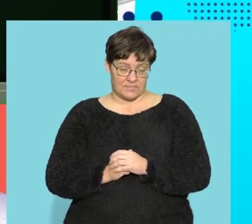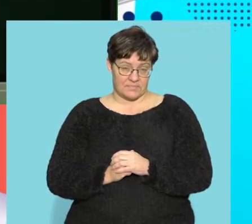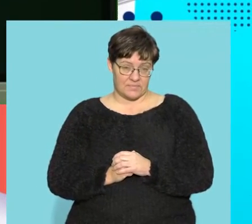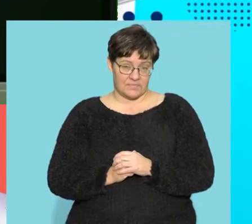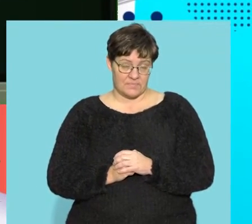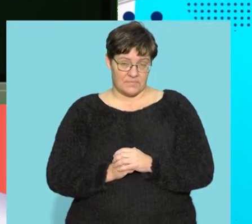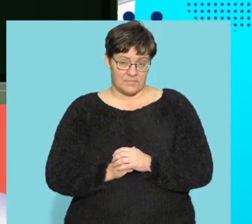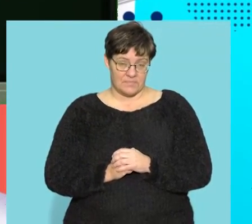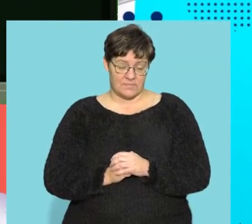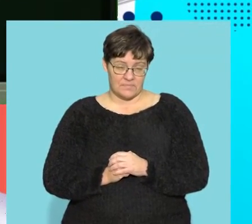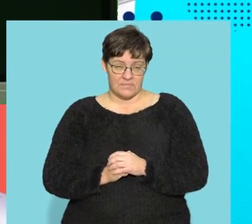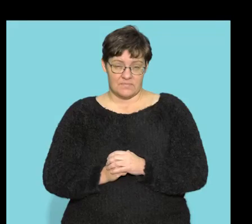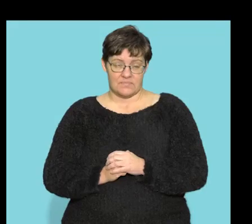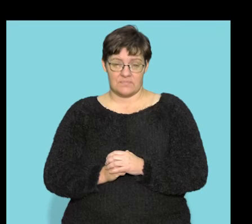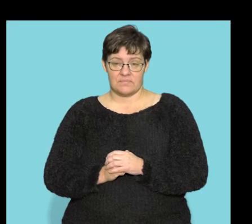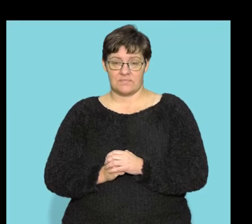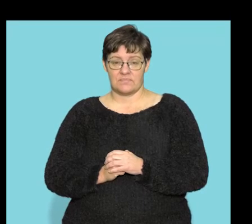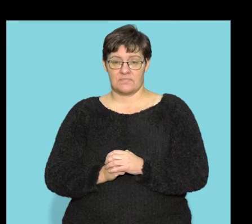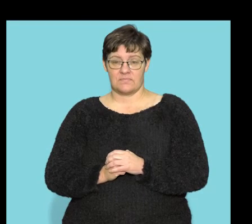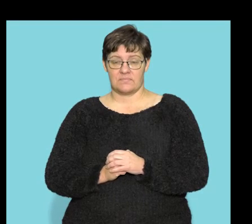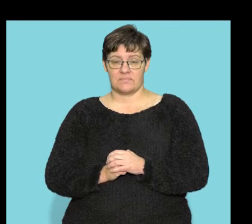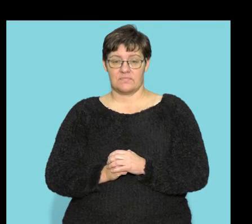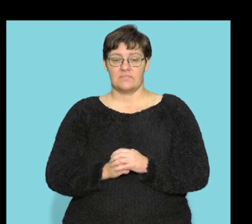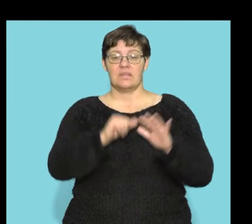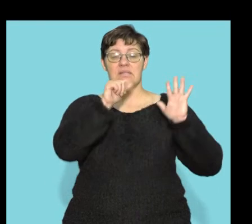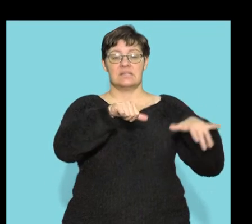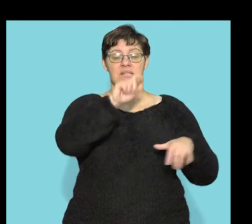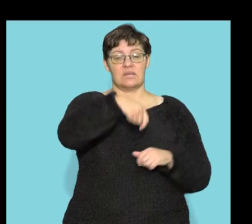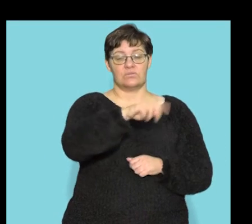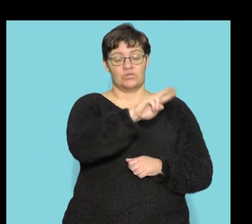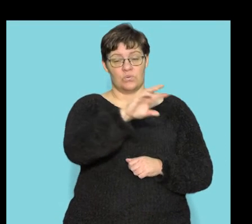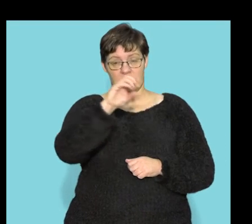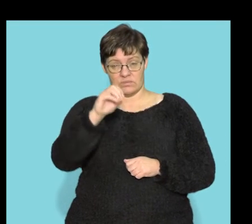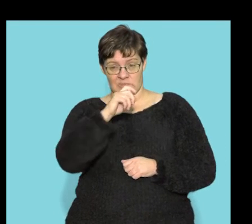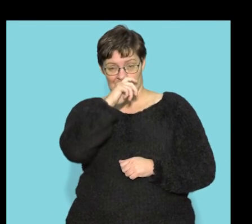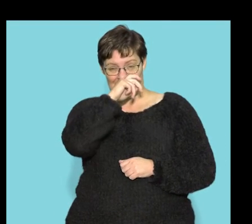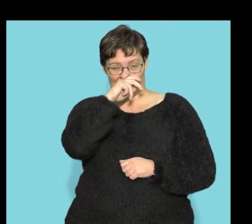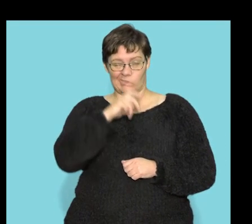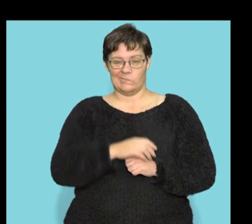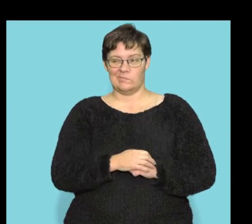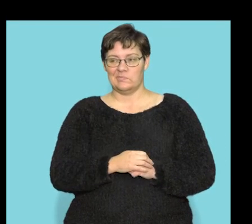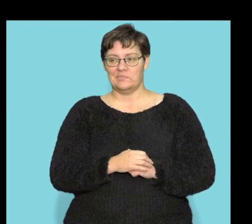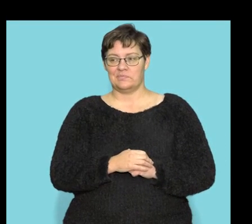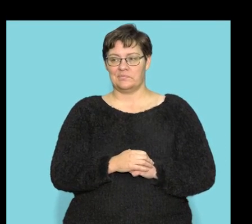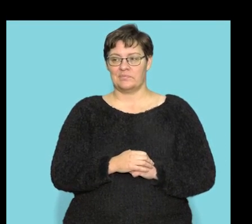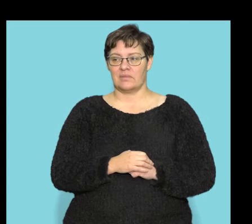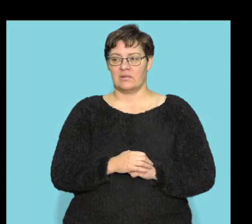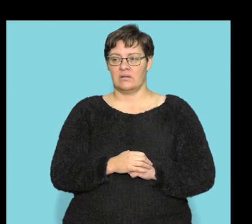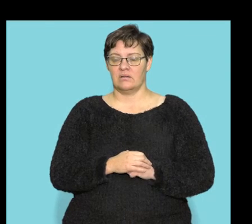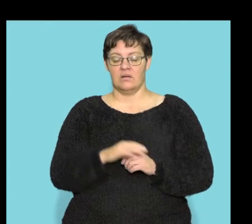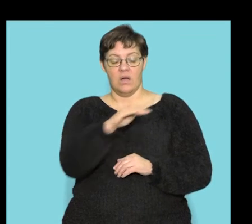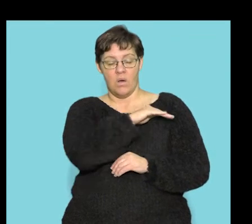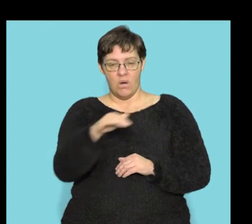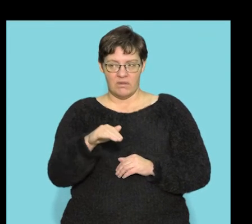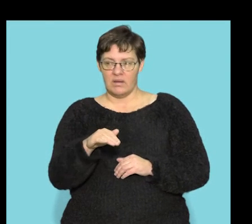16,200. Got it? Okay, now take the 16,200. Watch, there we go. 16,200